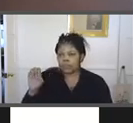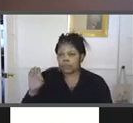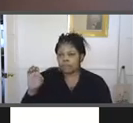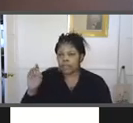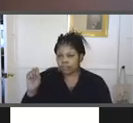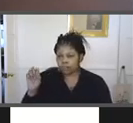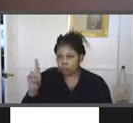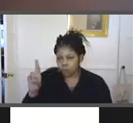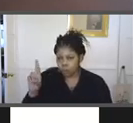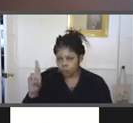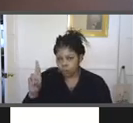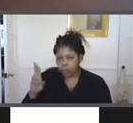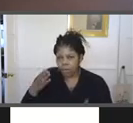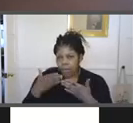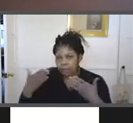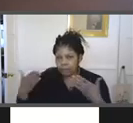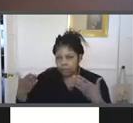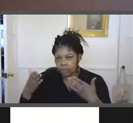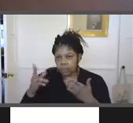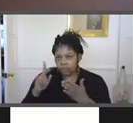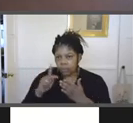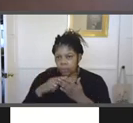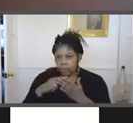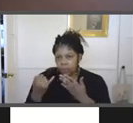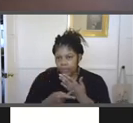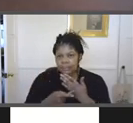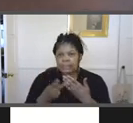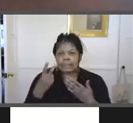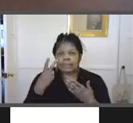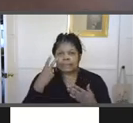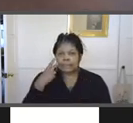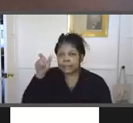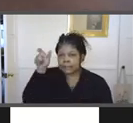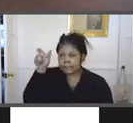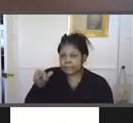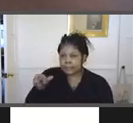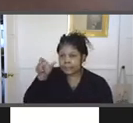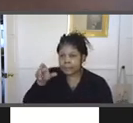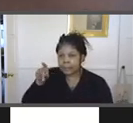program. The little panel up here, this is the brush panel.